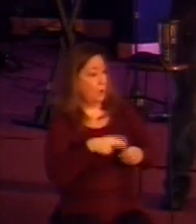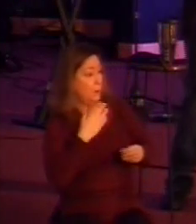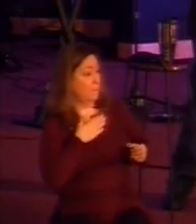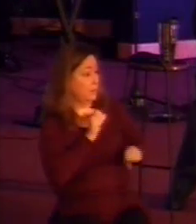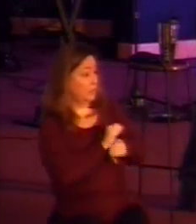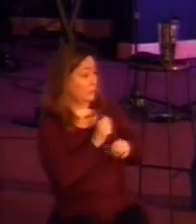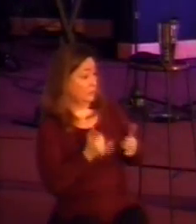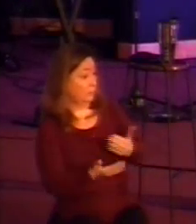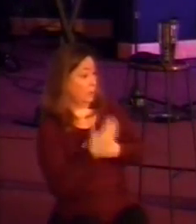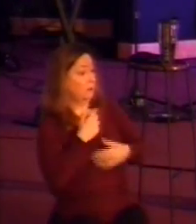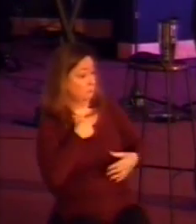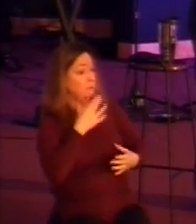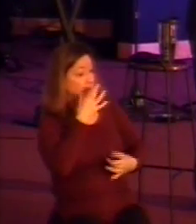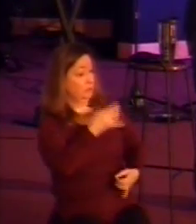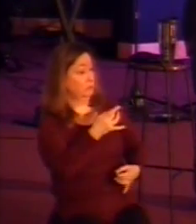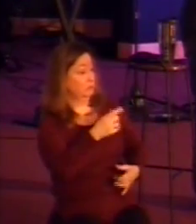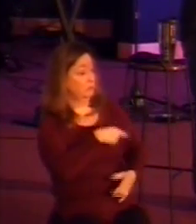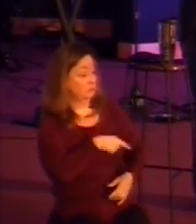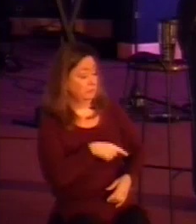morning. I'm interested.